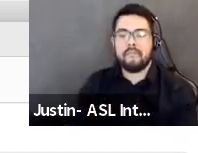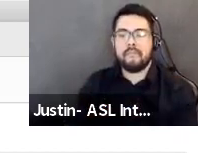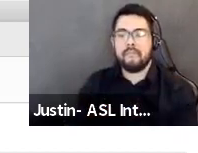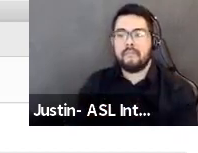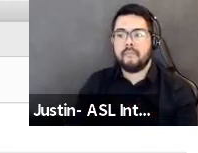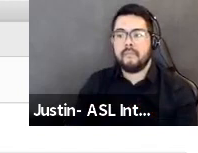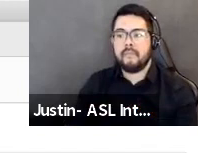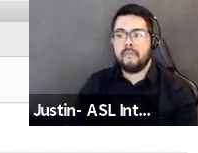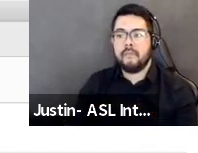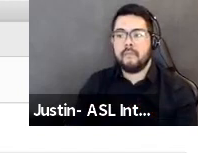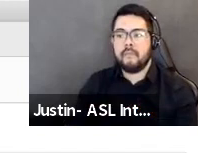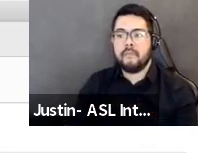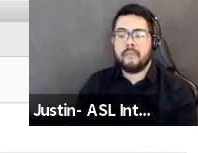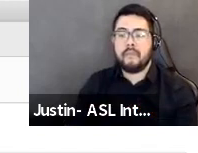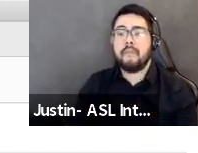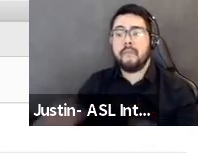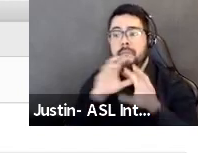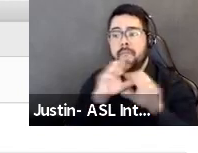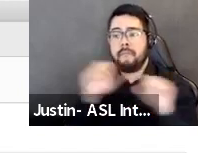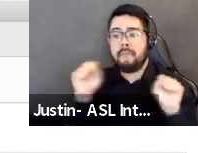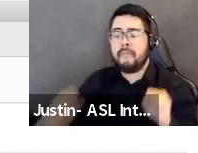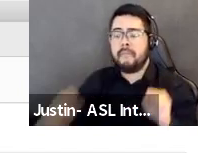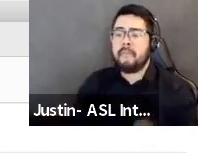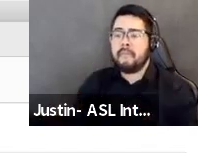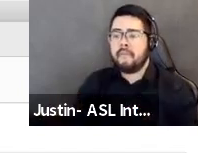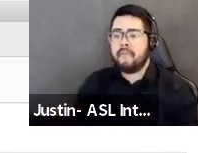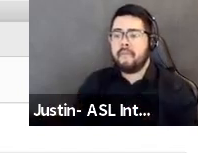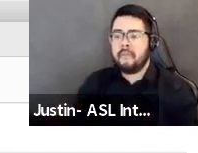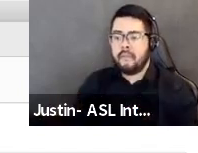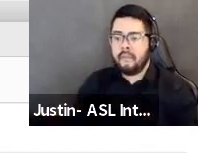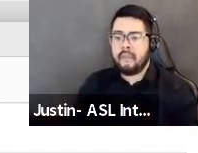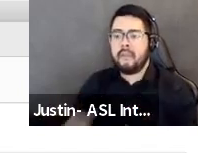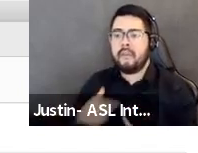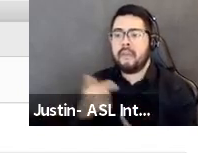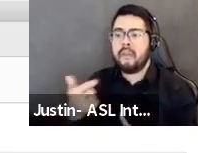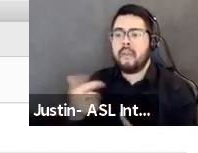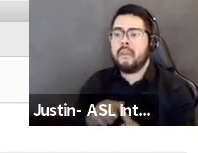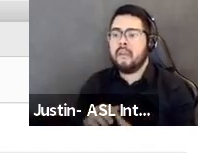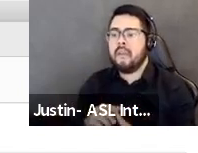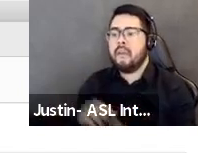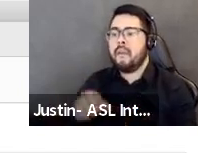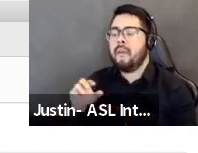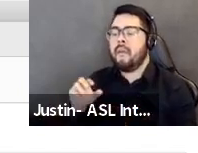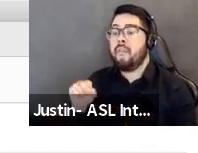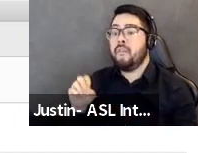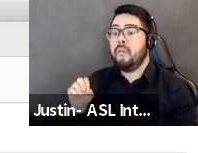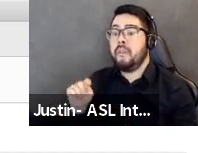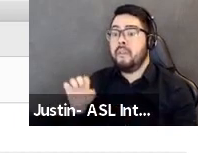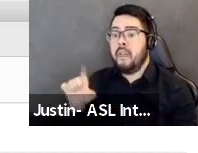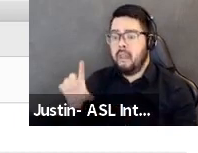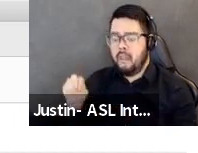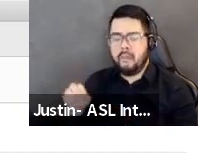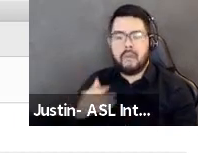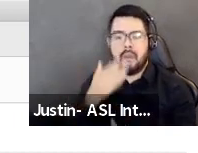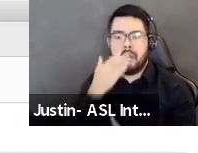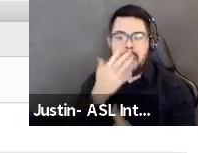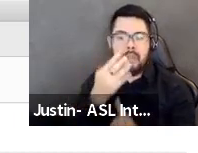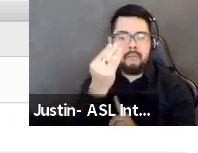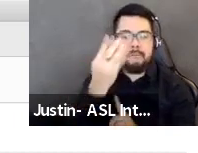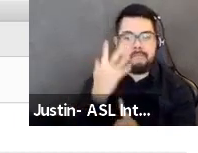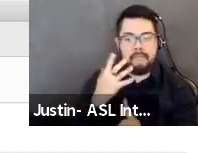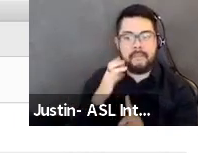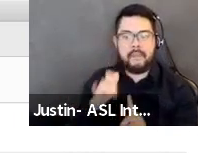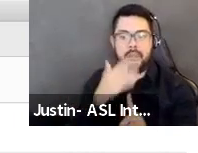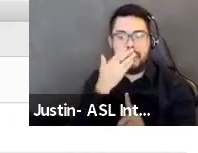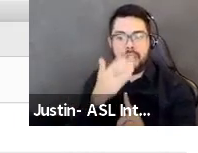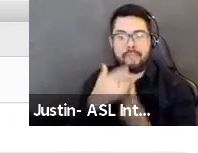remember satila yes this is uh it's a great segue and we did not tear it off with luciana but uh i i do want to kind of